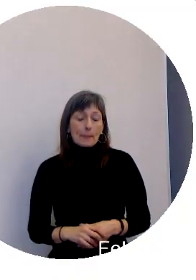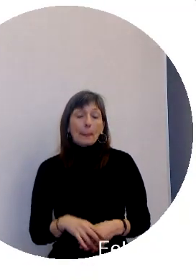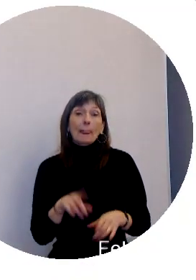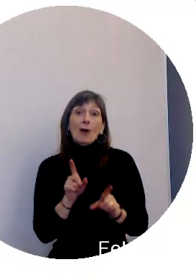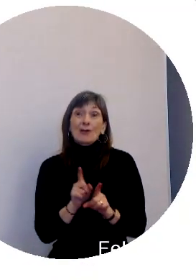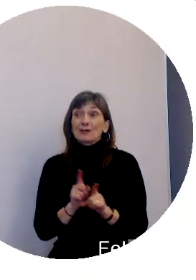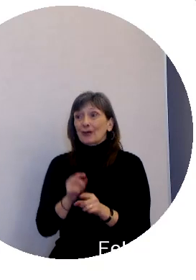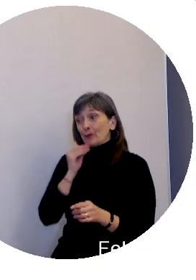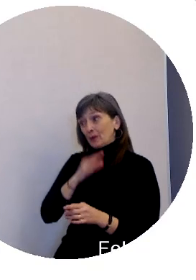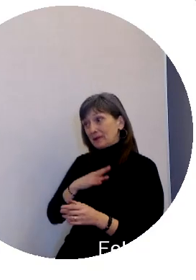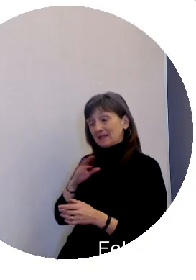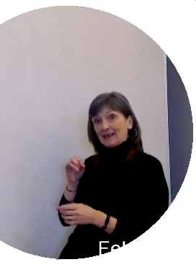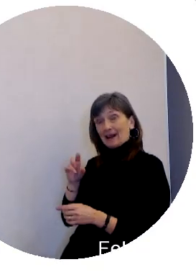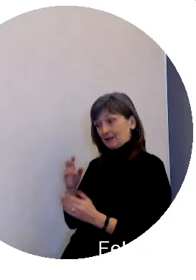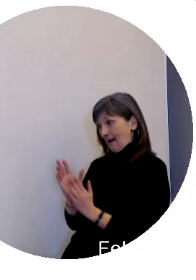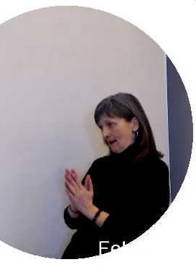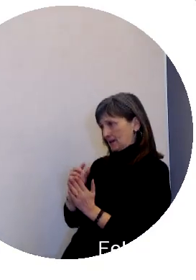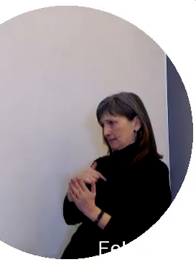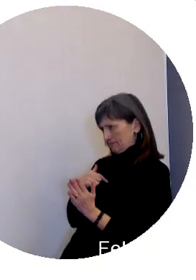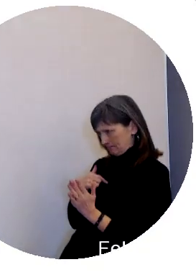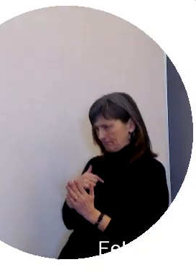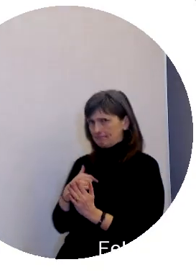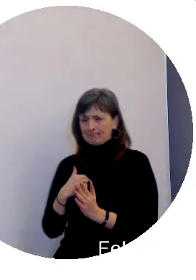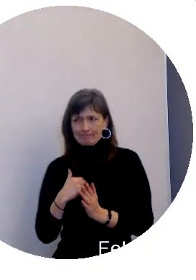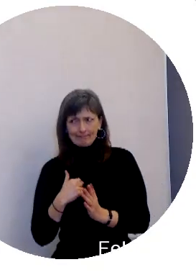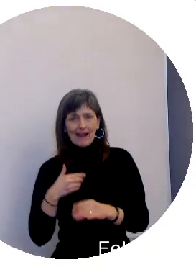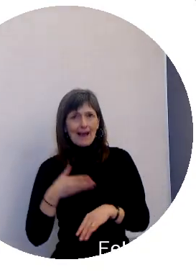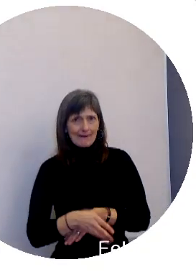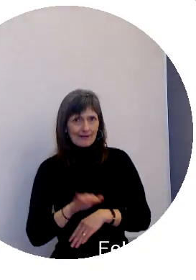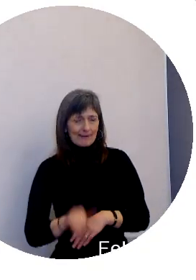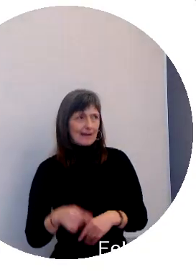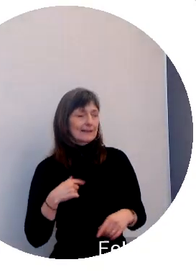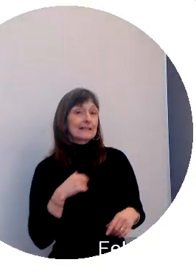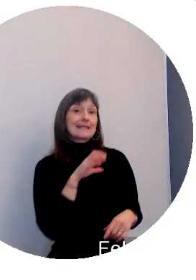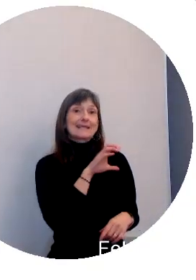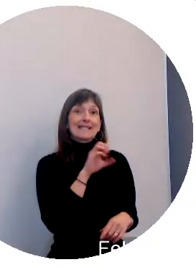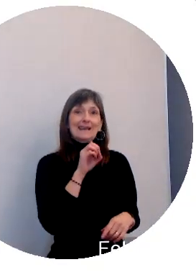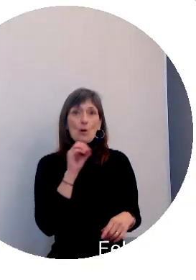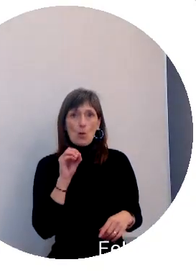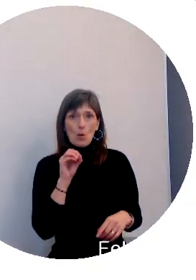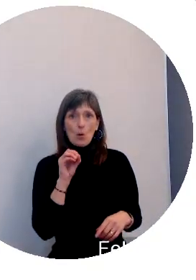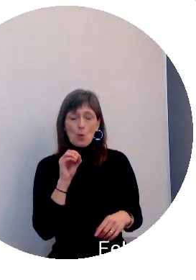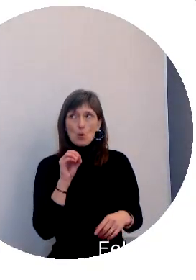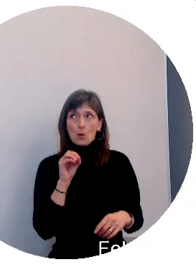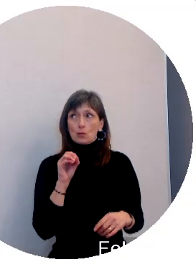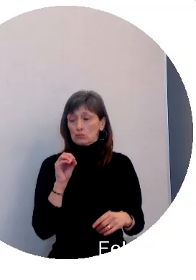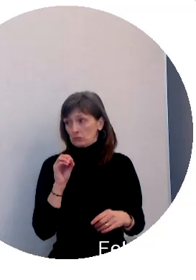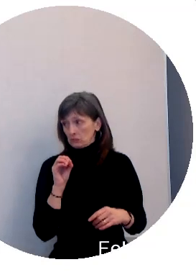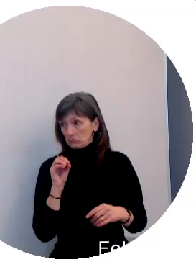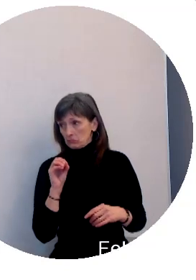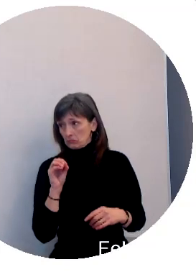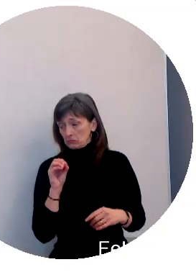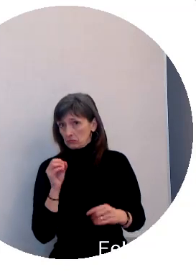Also, following that request from the Status of Women, I as CEO offered to meet with